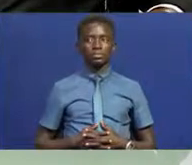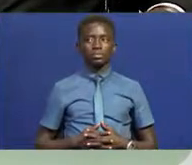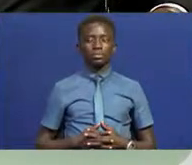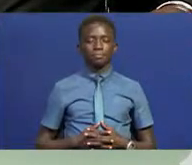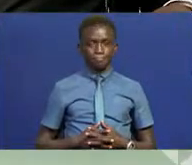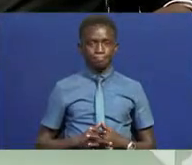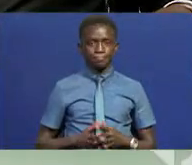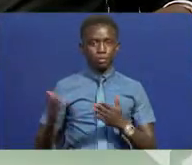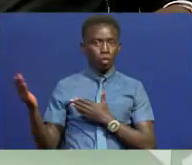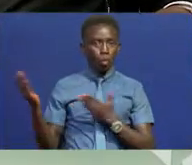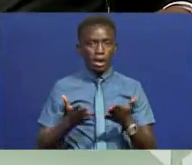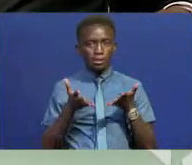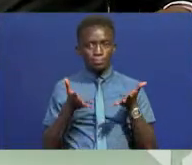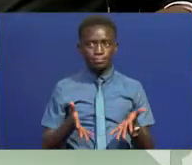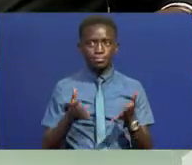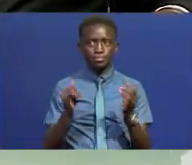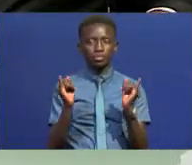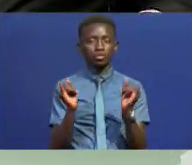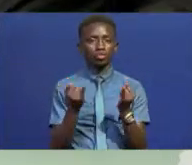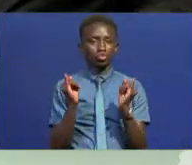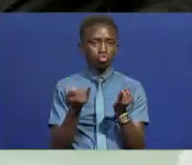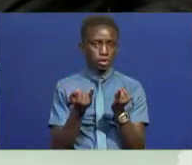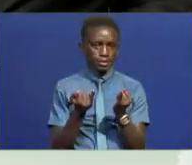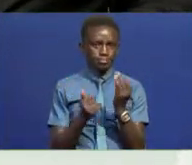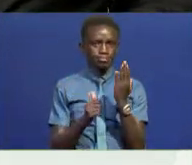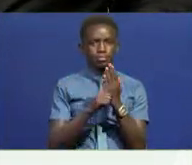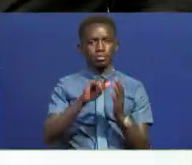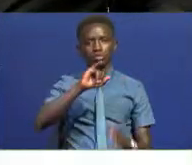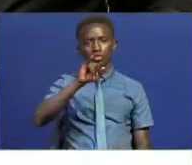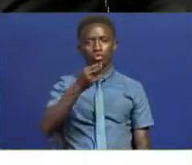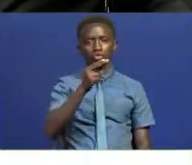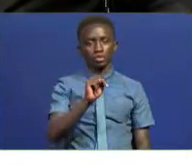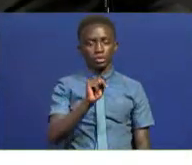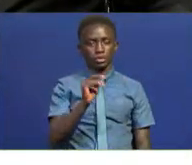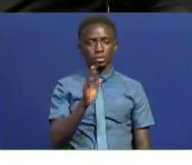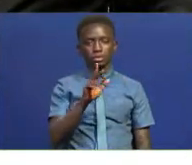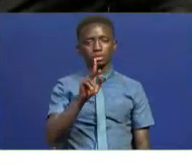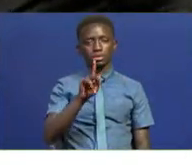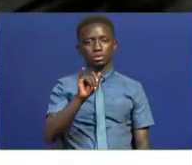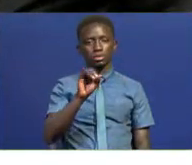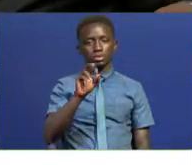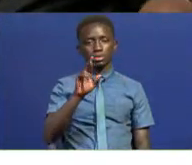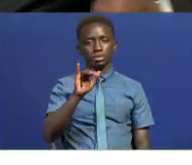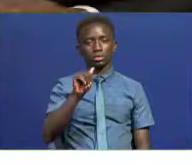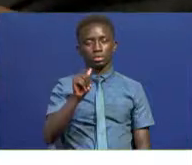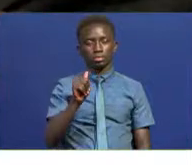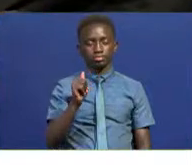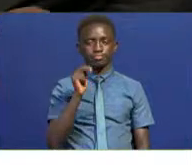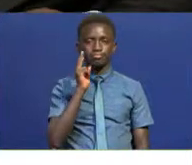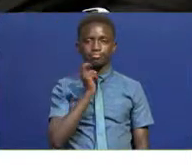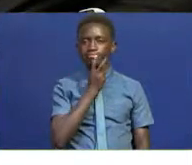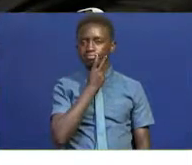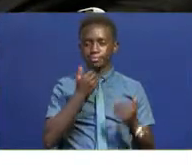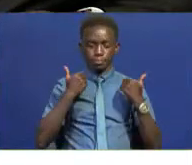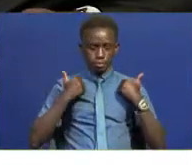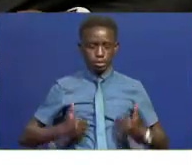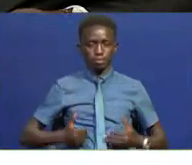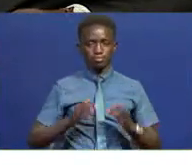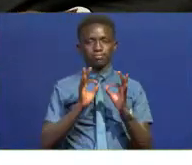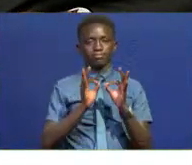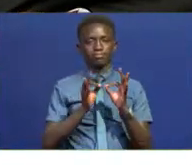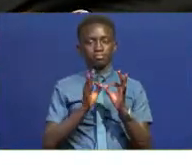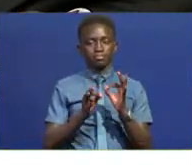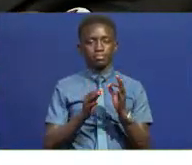You're very much welcome to this broadcast. My name is John Jacob Kioria. Our signed language interpreter tonight is Brian Muraru. Good evening, I'm